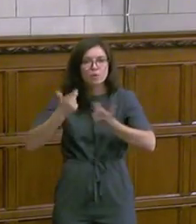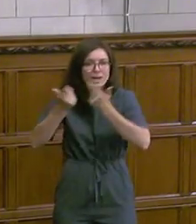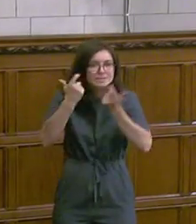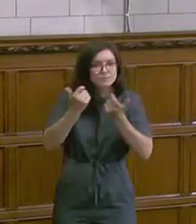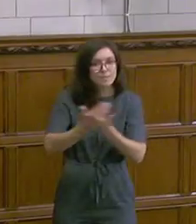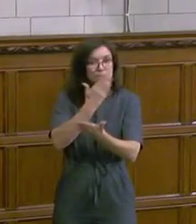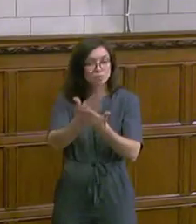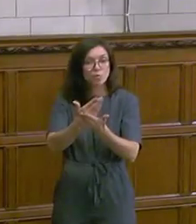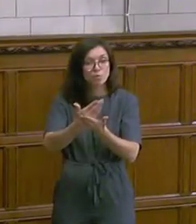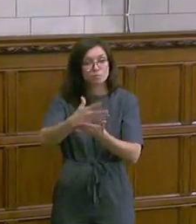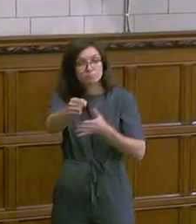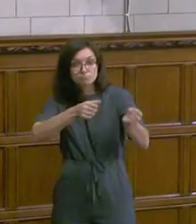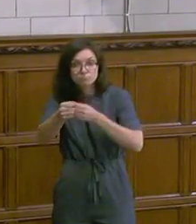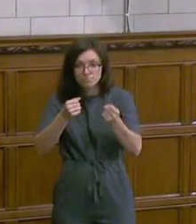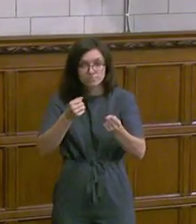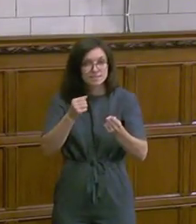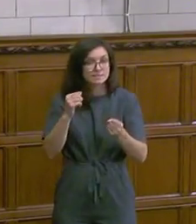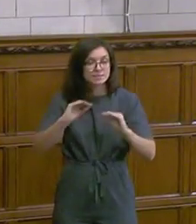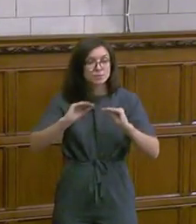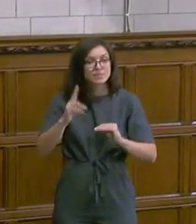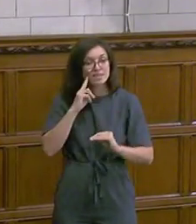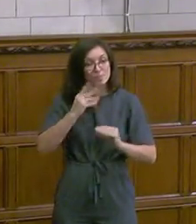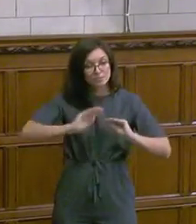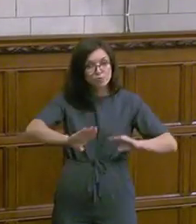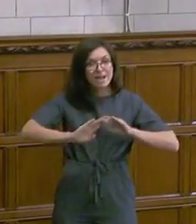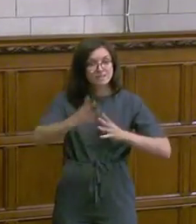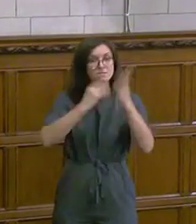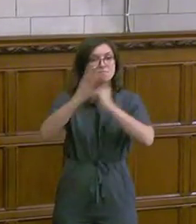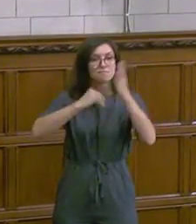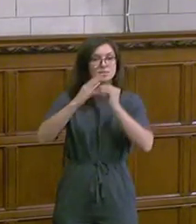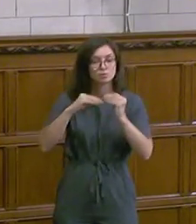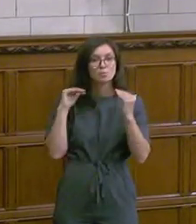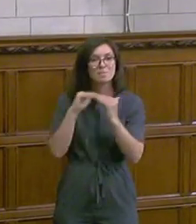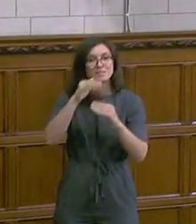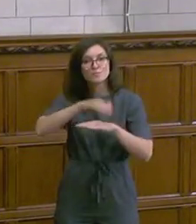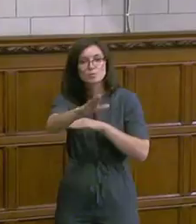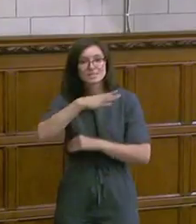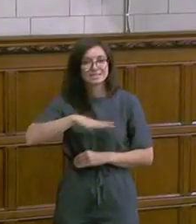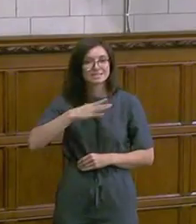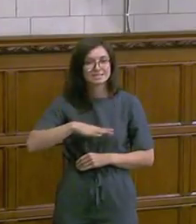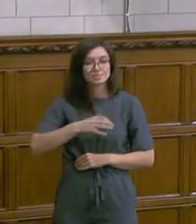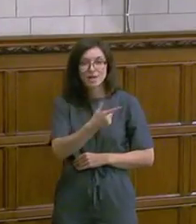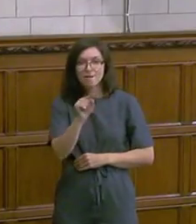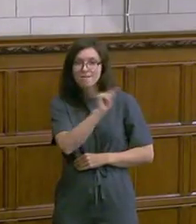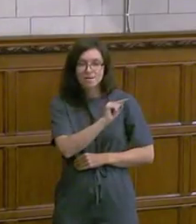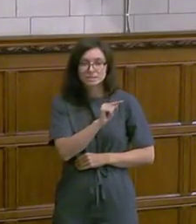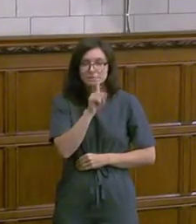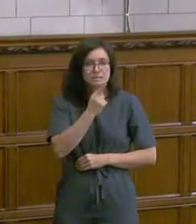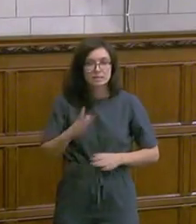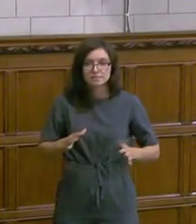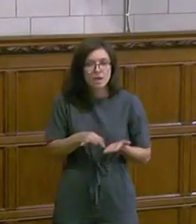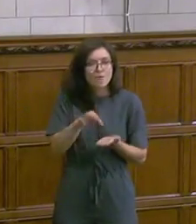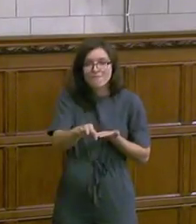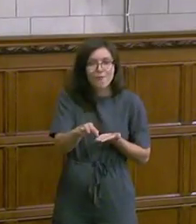of the deaf being trained to meet future needs. Many will not be able to meet the financial costs of training new